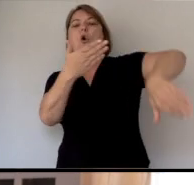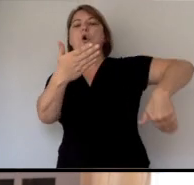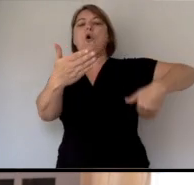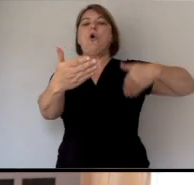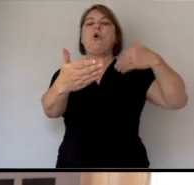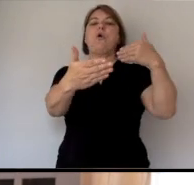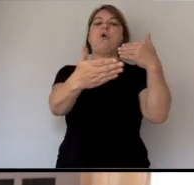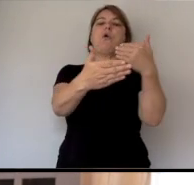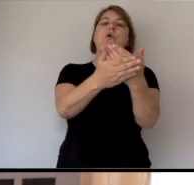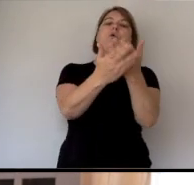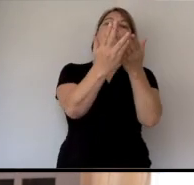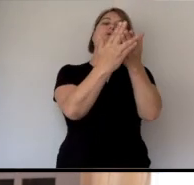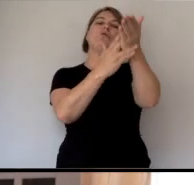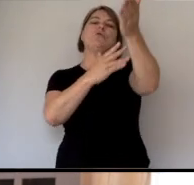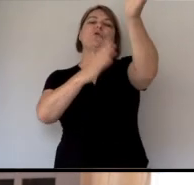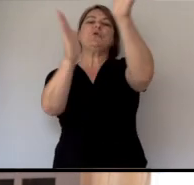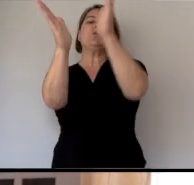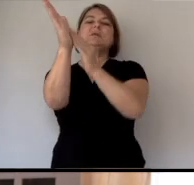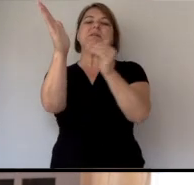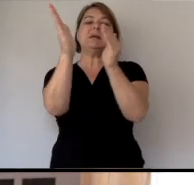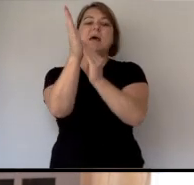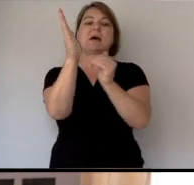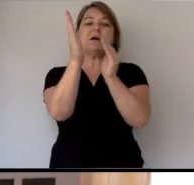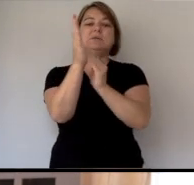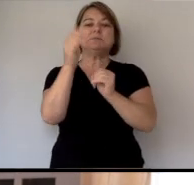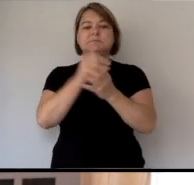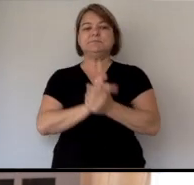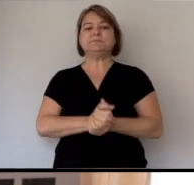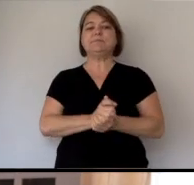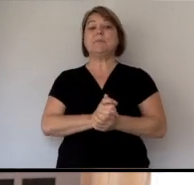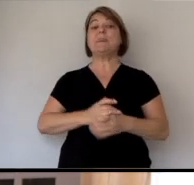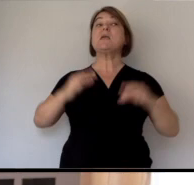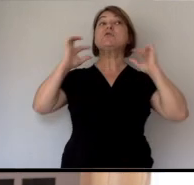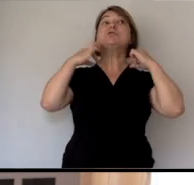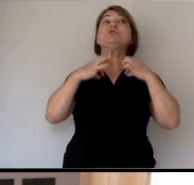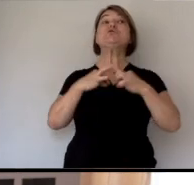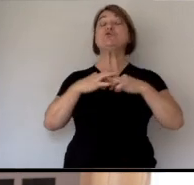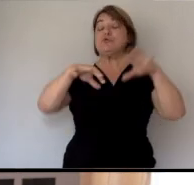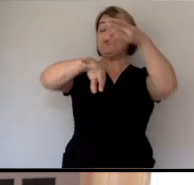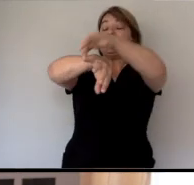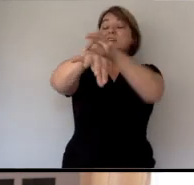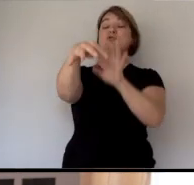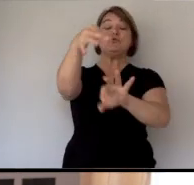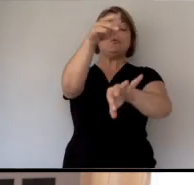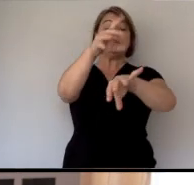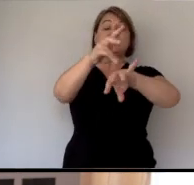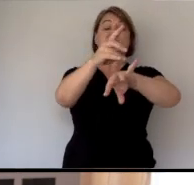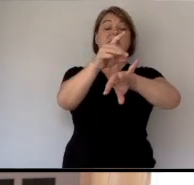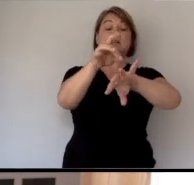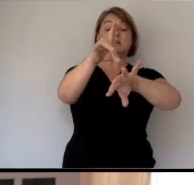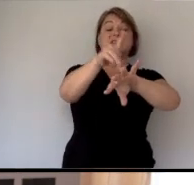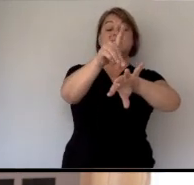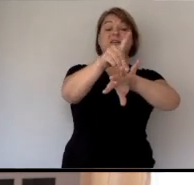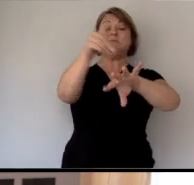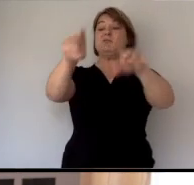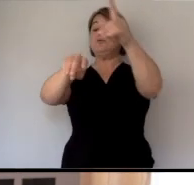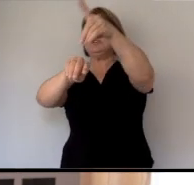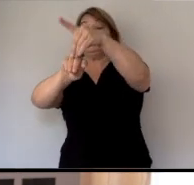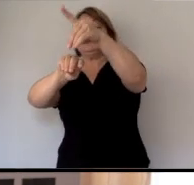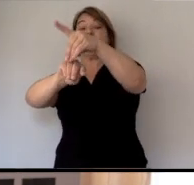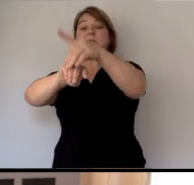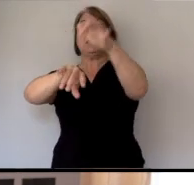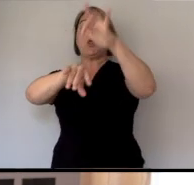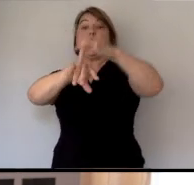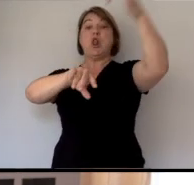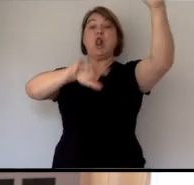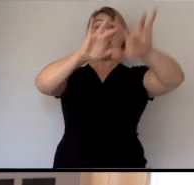All through the town. The jewelry on the drag queen goes bling, bling, bling. Bling, bling, bling. Bling, bling,